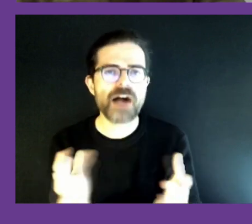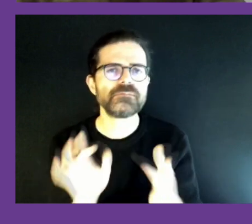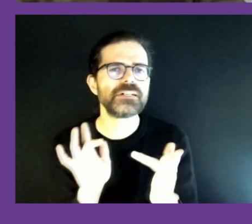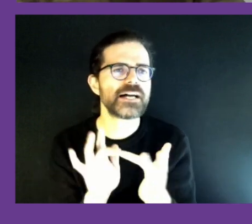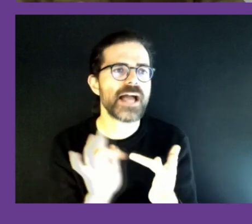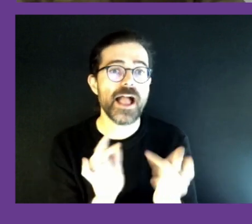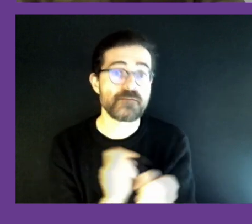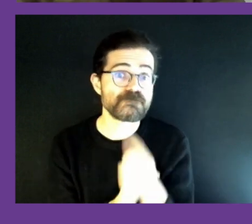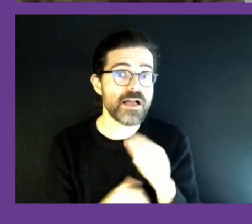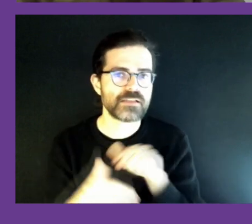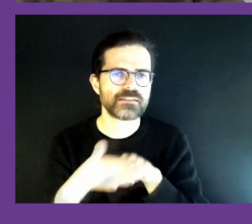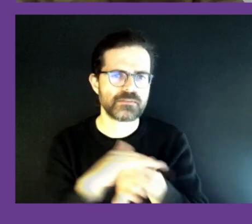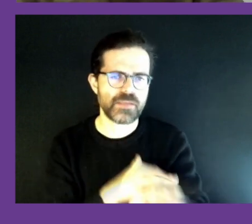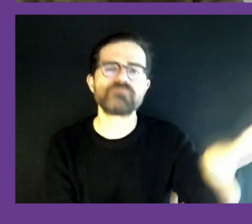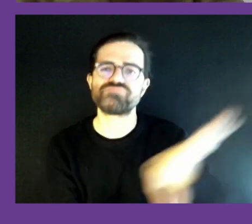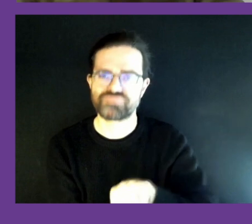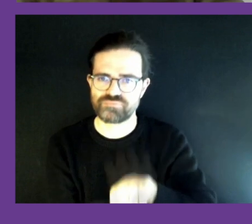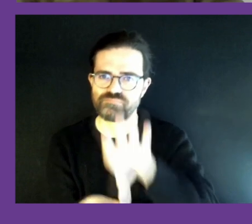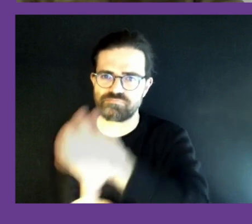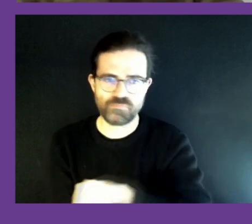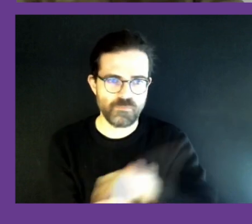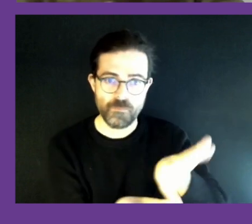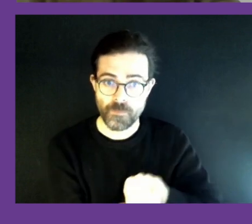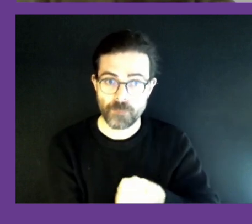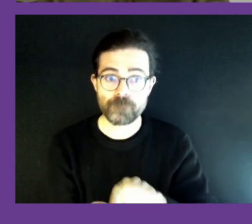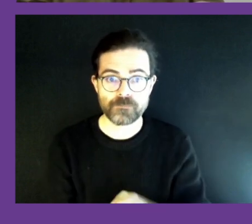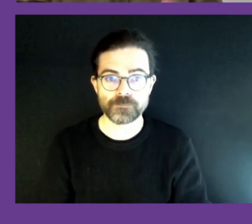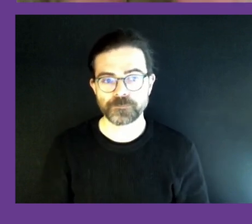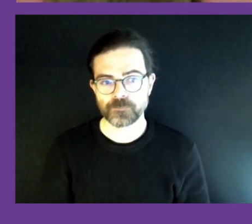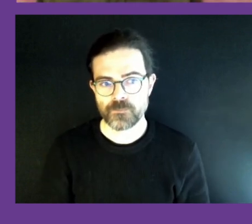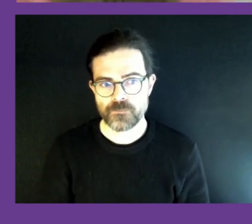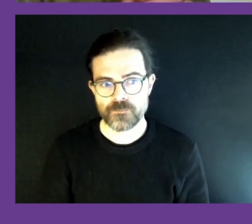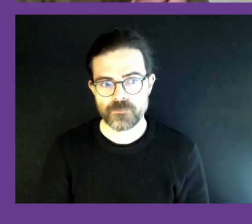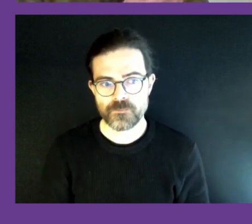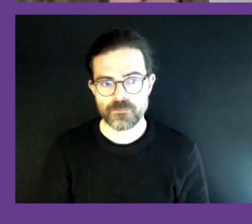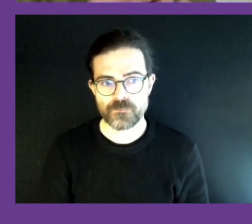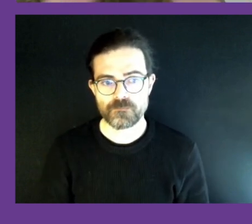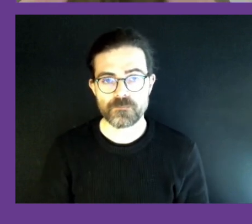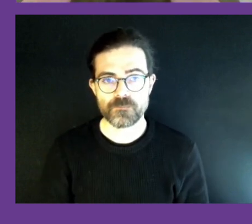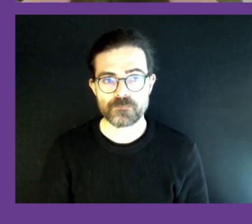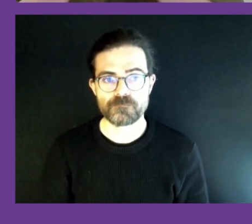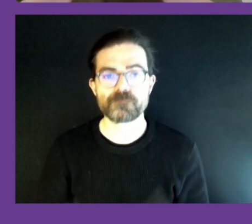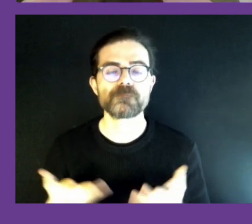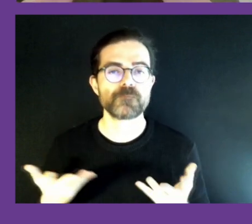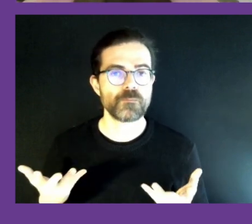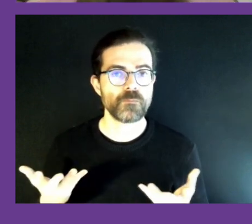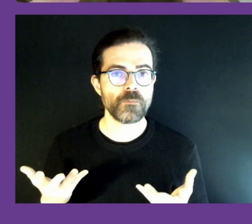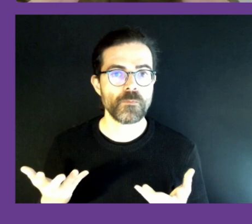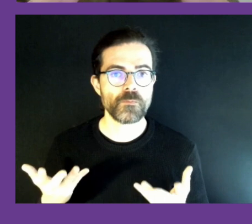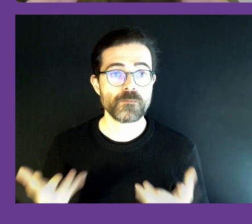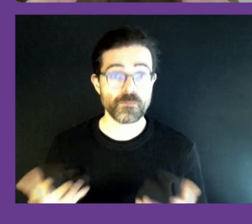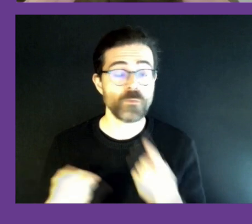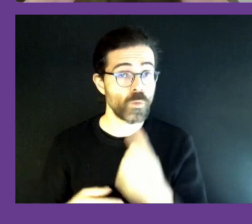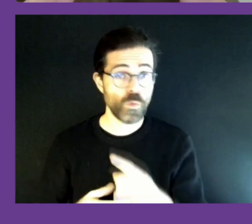Resource Center, which I mentioned earlier in the presentation. And in the framework of this Resource